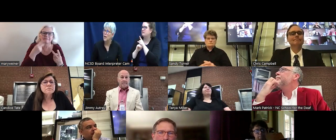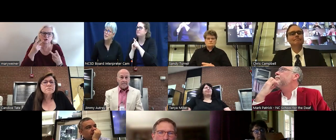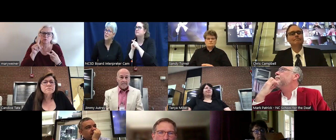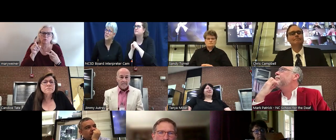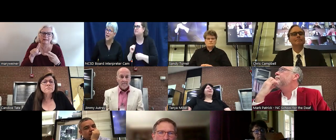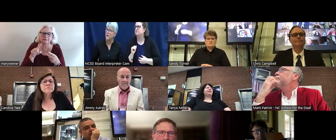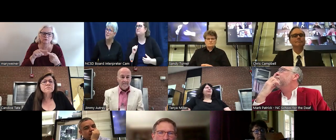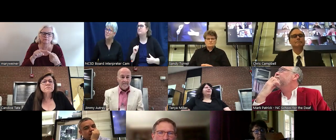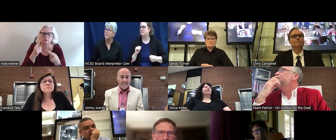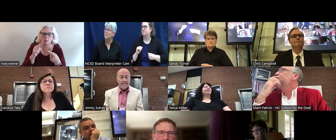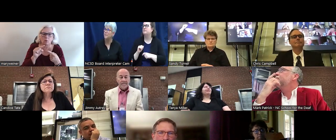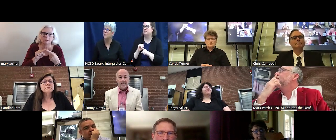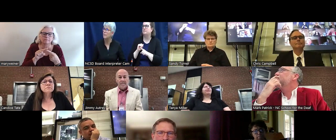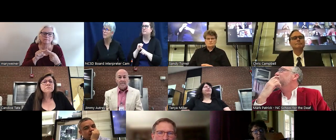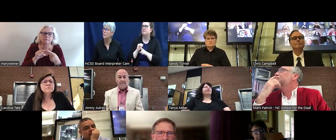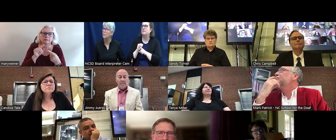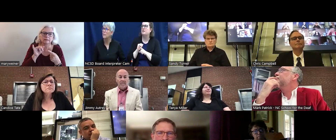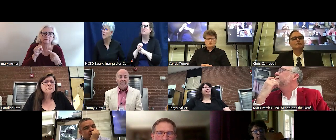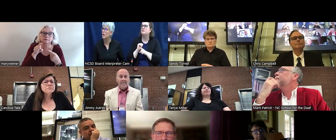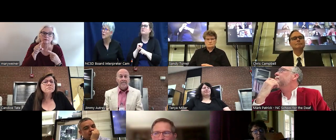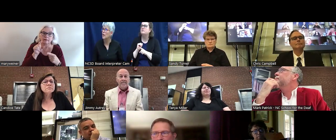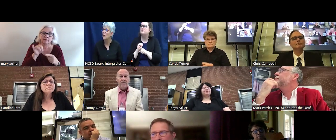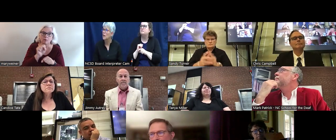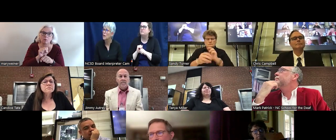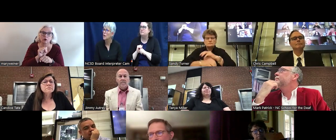Yeah, this is Tammy.